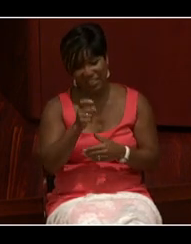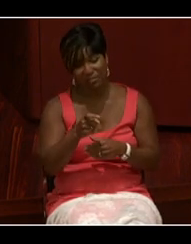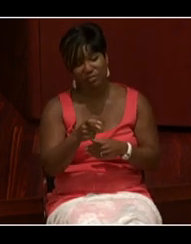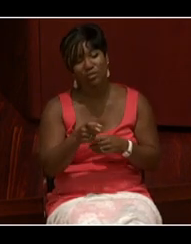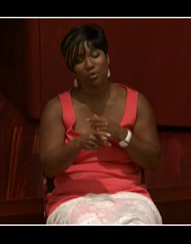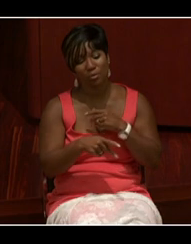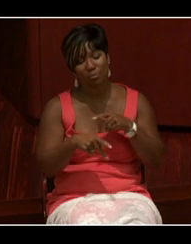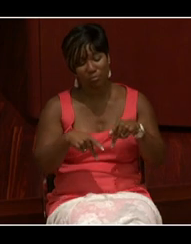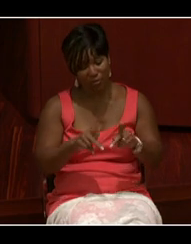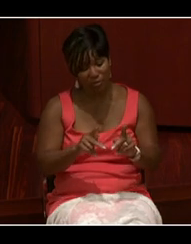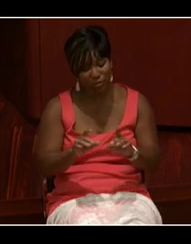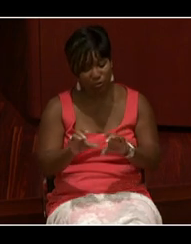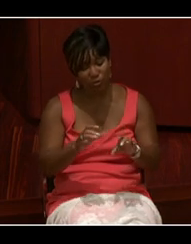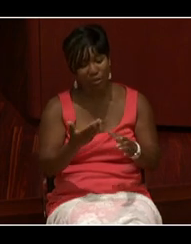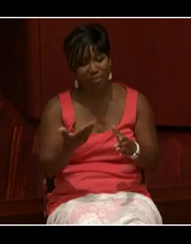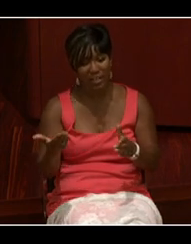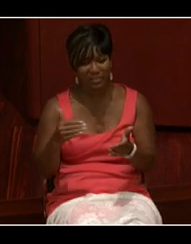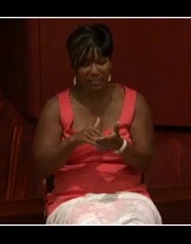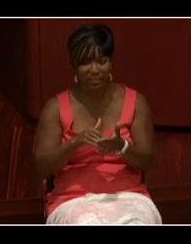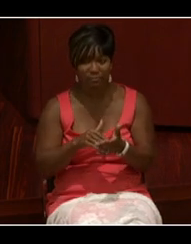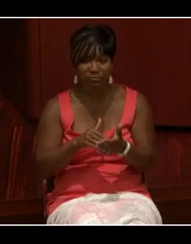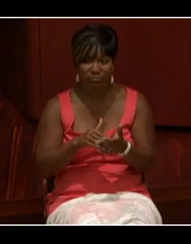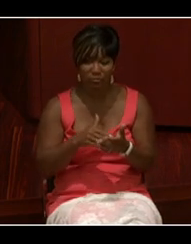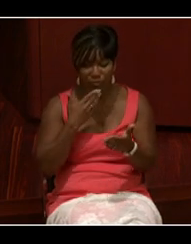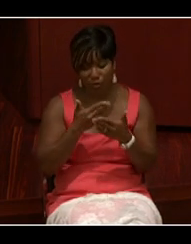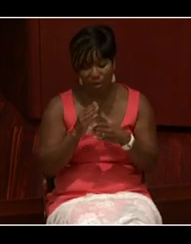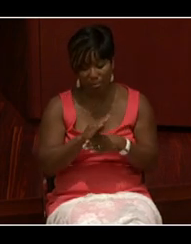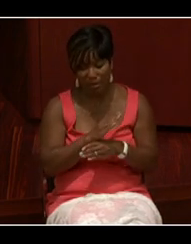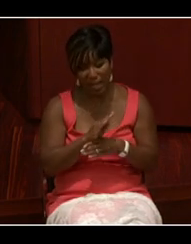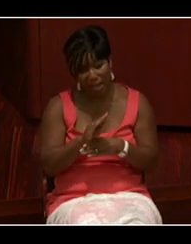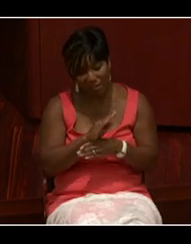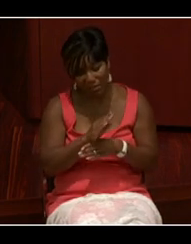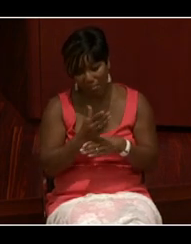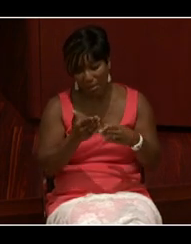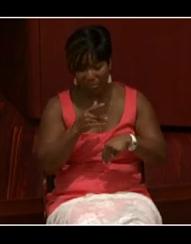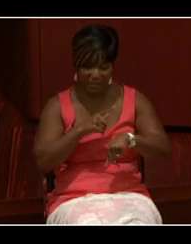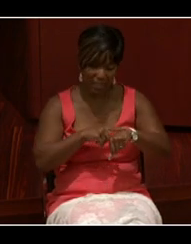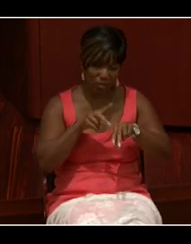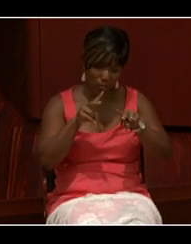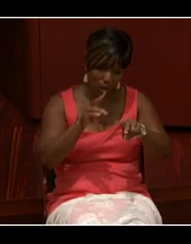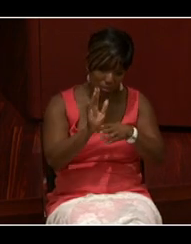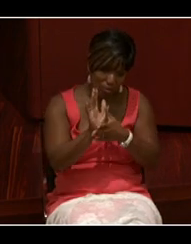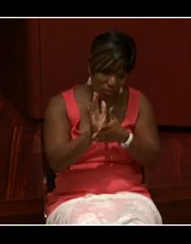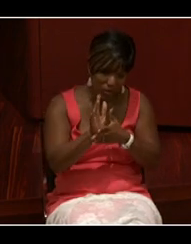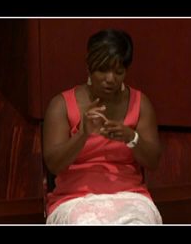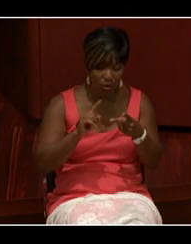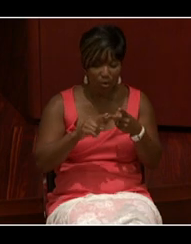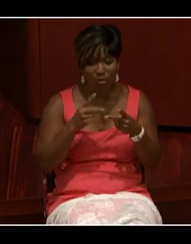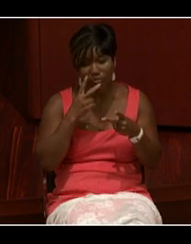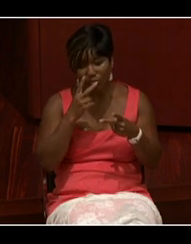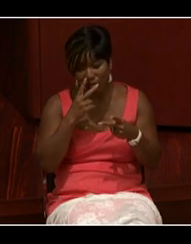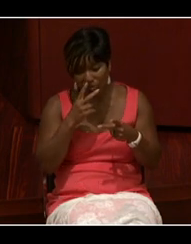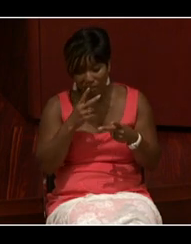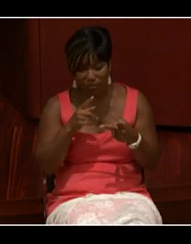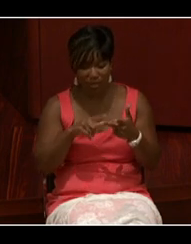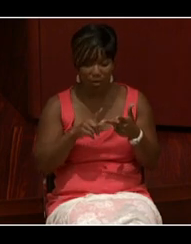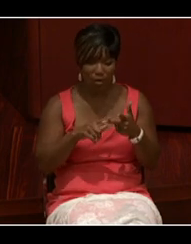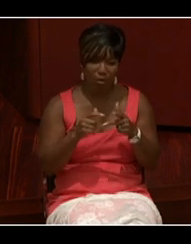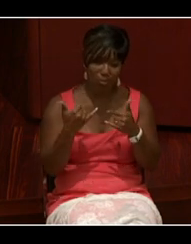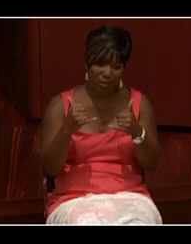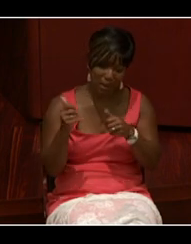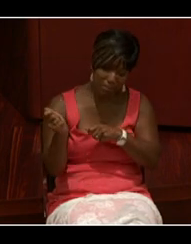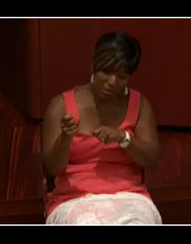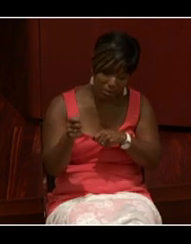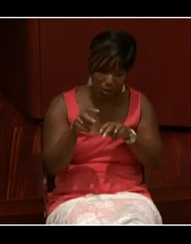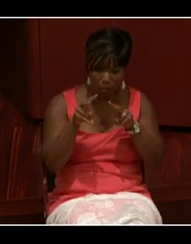behavior. Sometimes this could be time available to watch a movie or smoke cigarettes even, or play baseball or